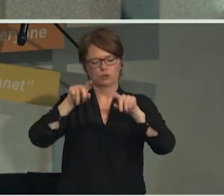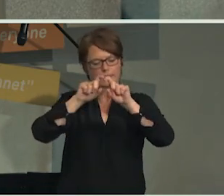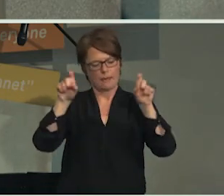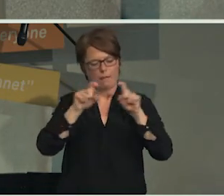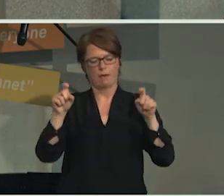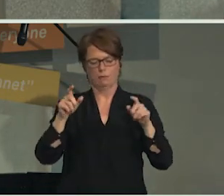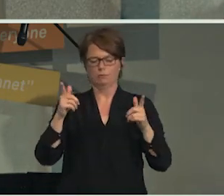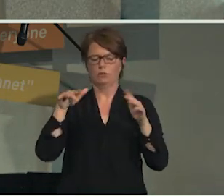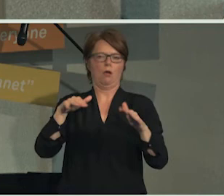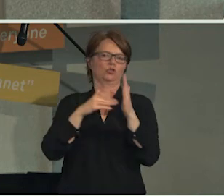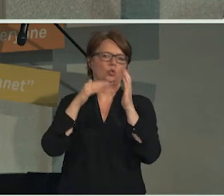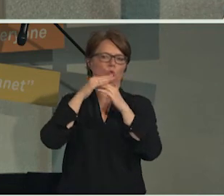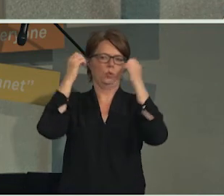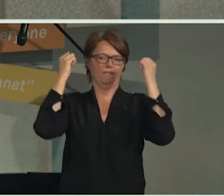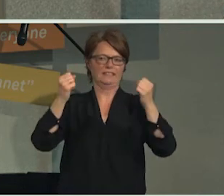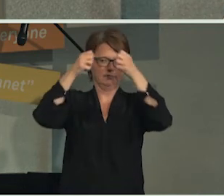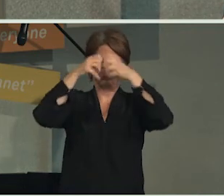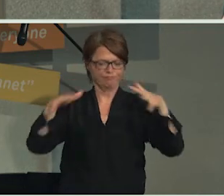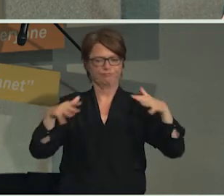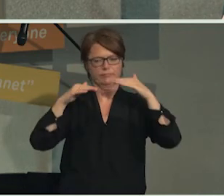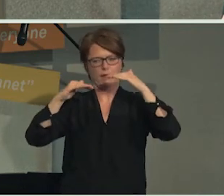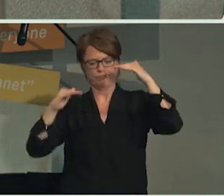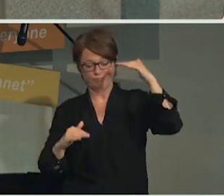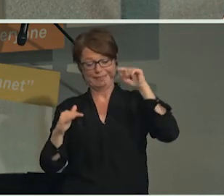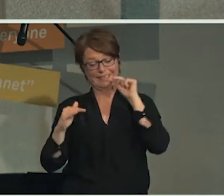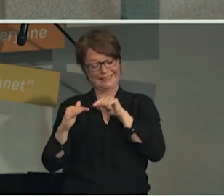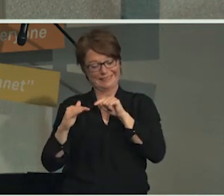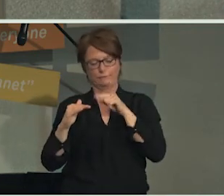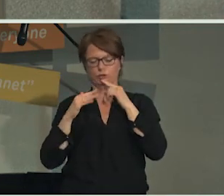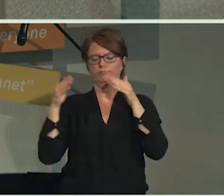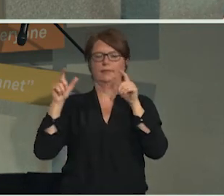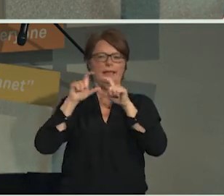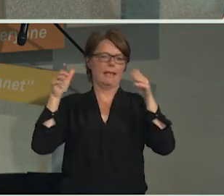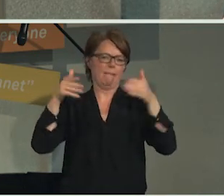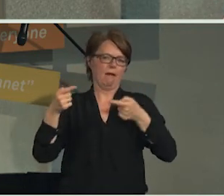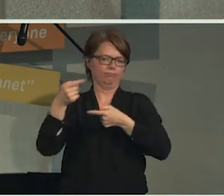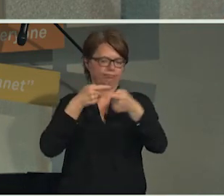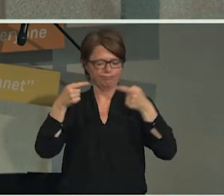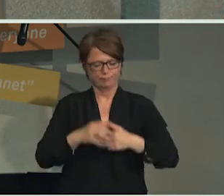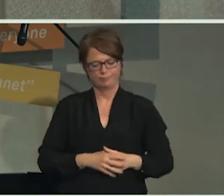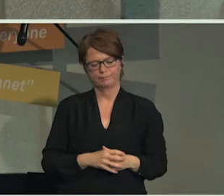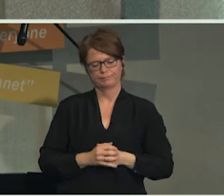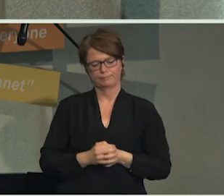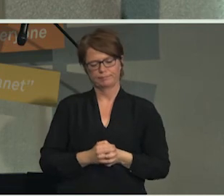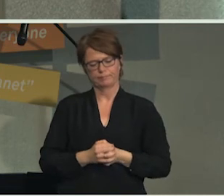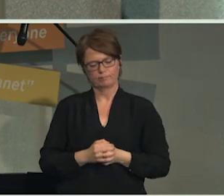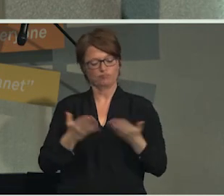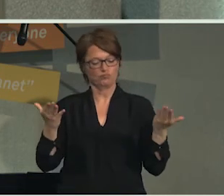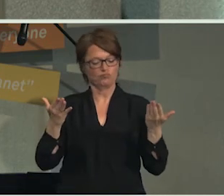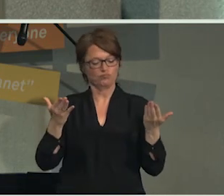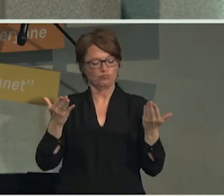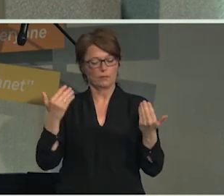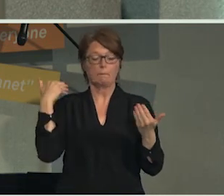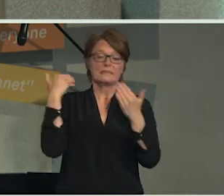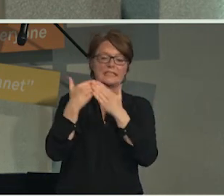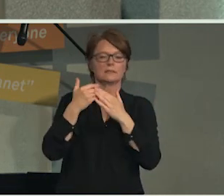that doing, to create a better future for us. To center all of this means also